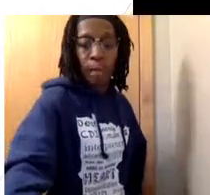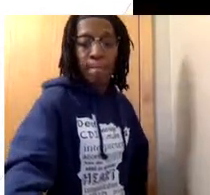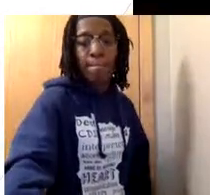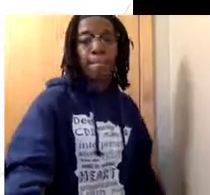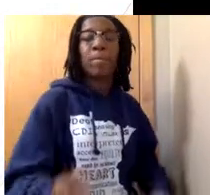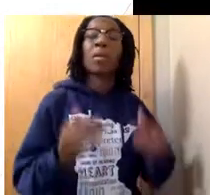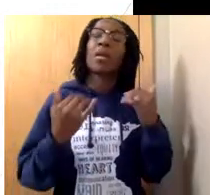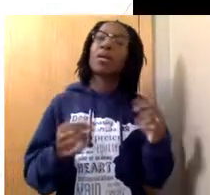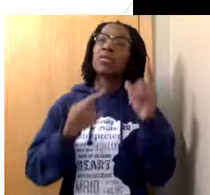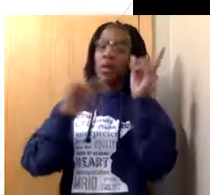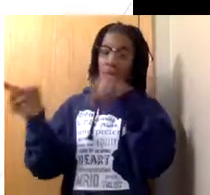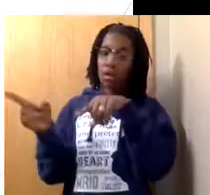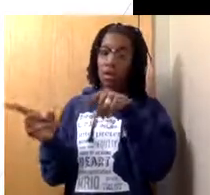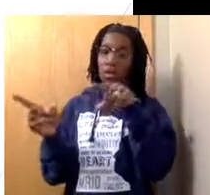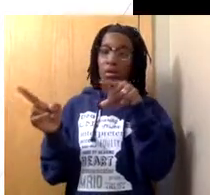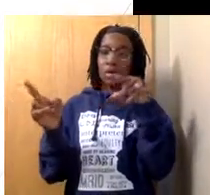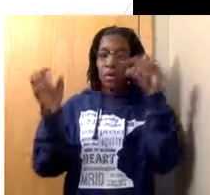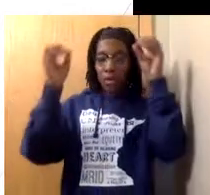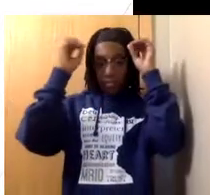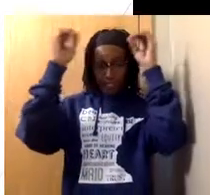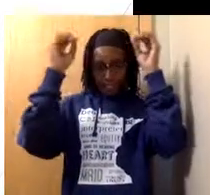as they go in education.